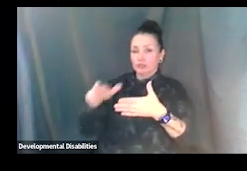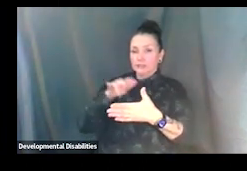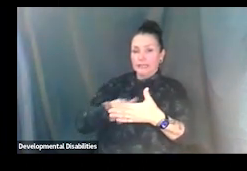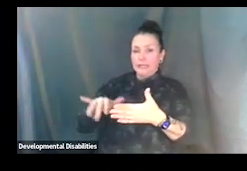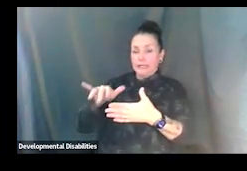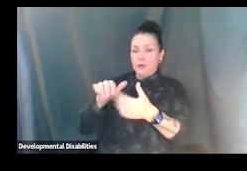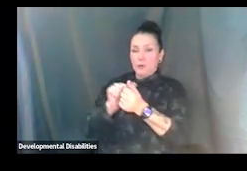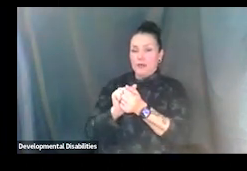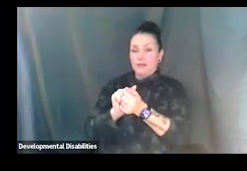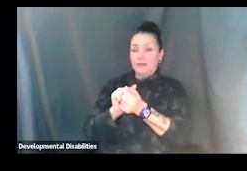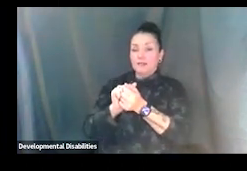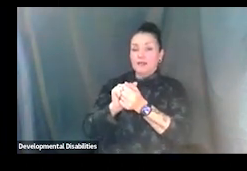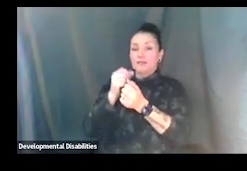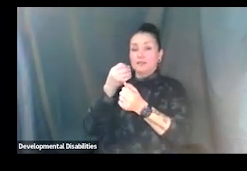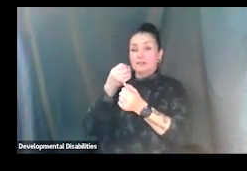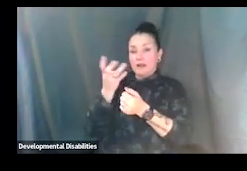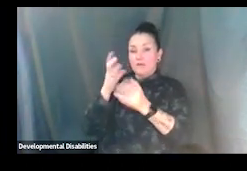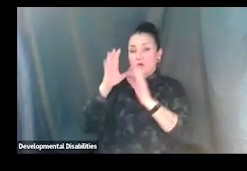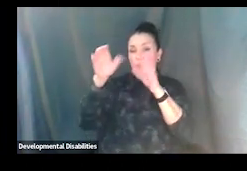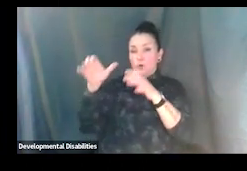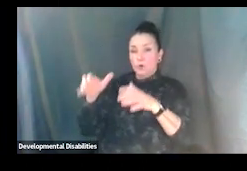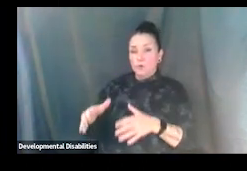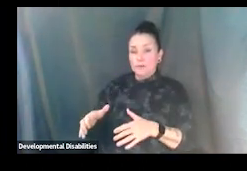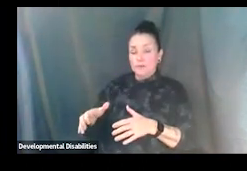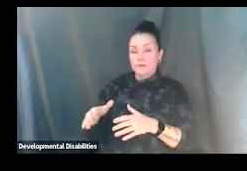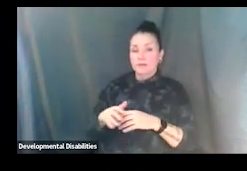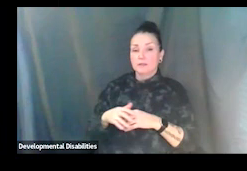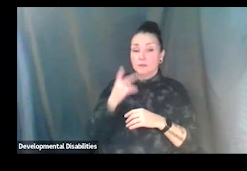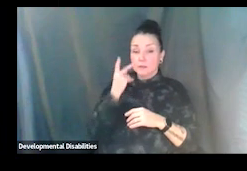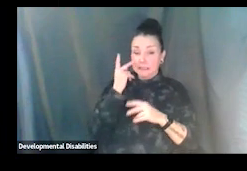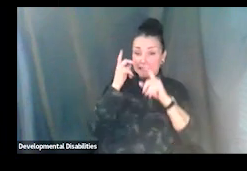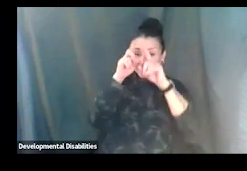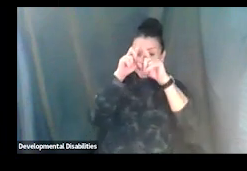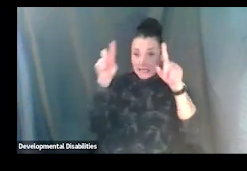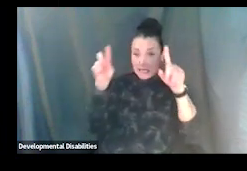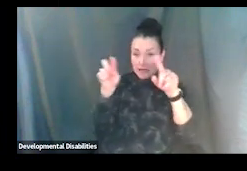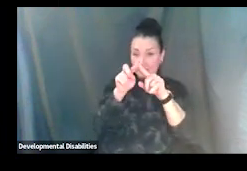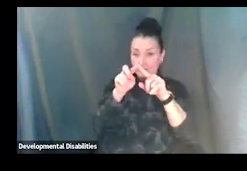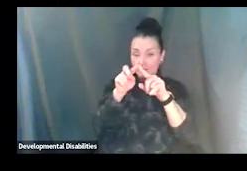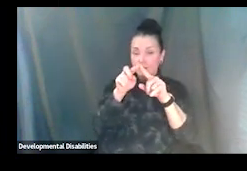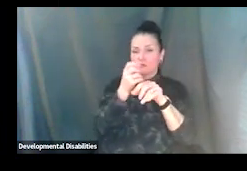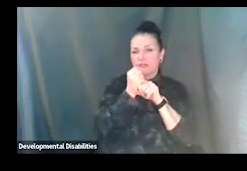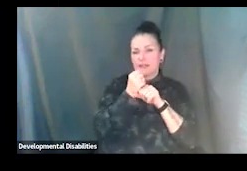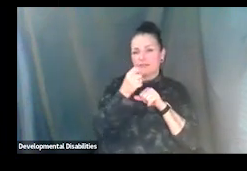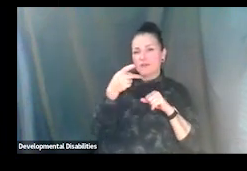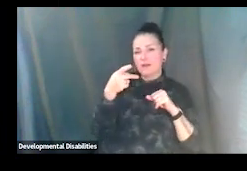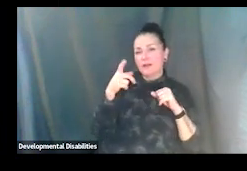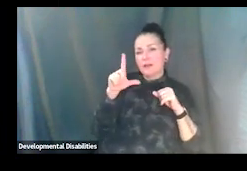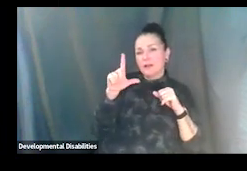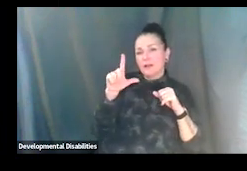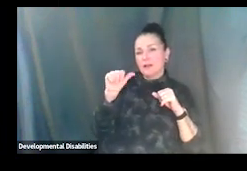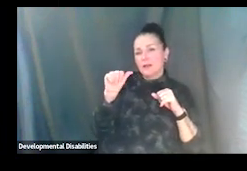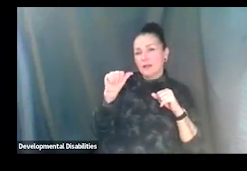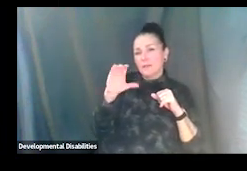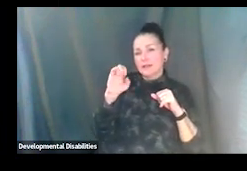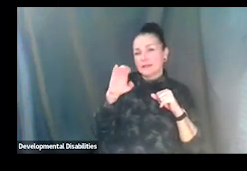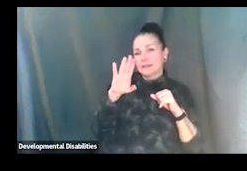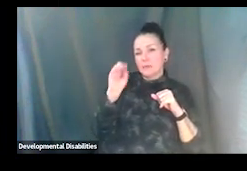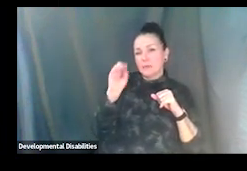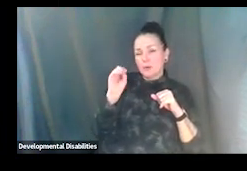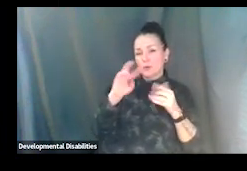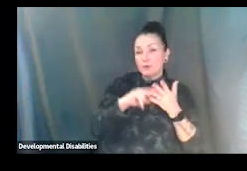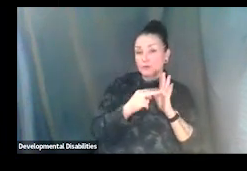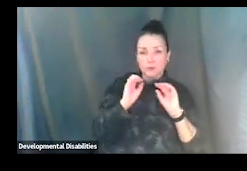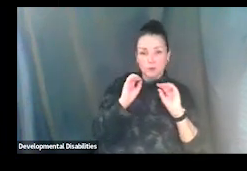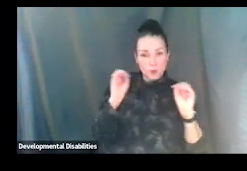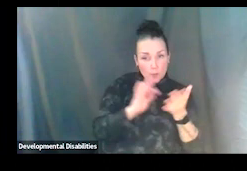at the top here with the diamond, these are people who are on placebo. So they got no behavioral training for the parents and